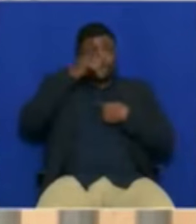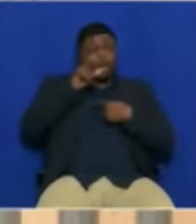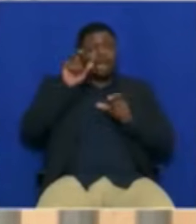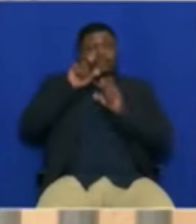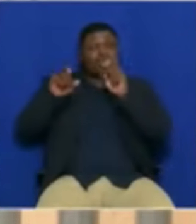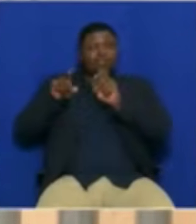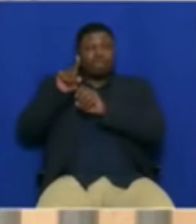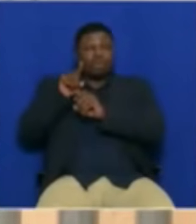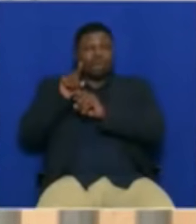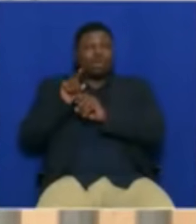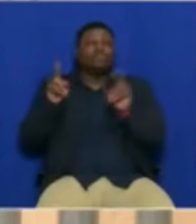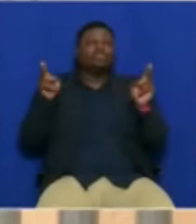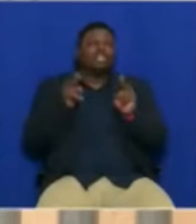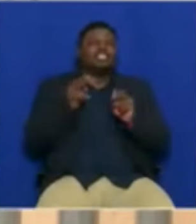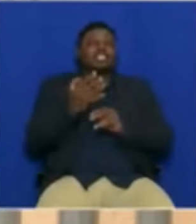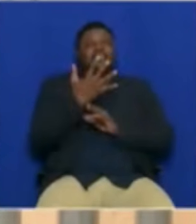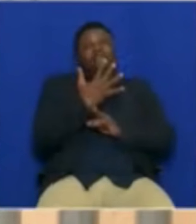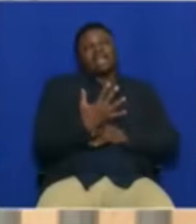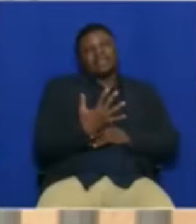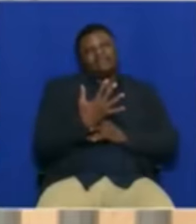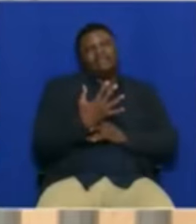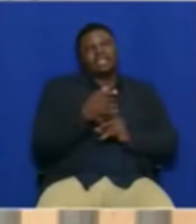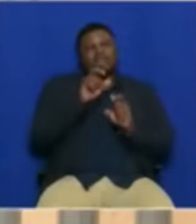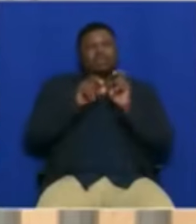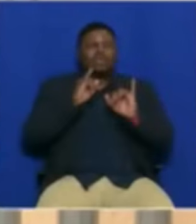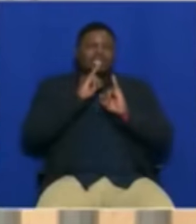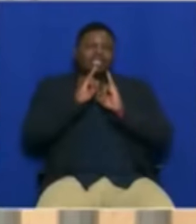that? Accepted.